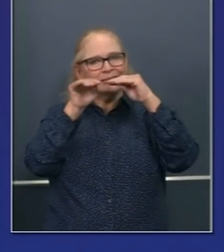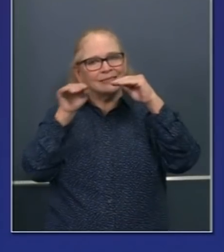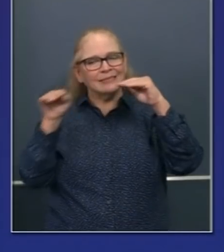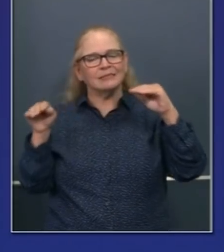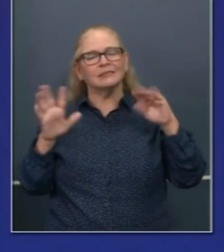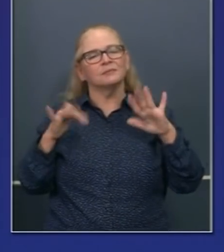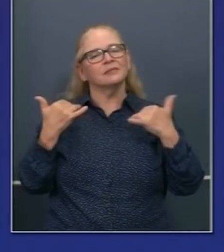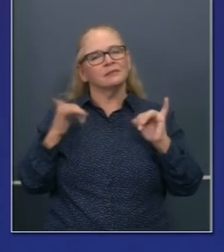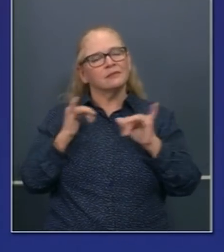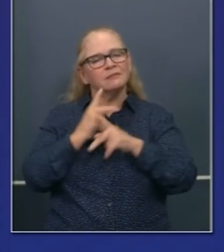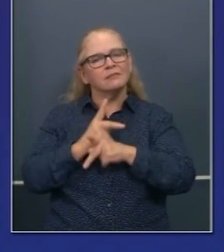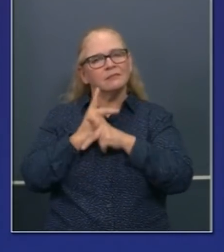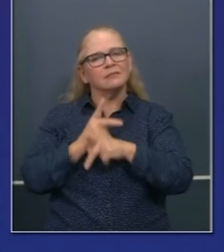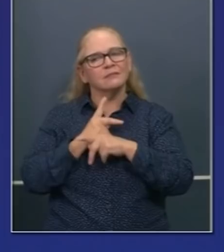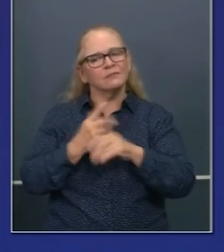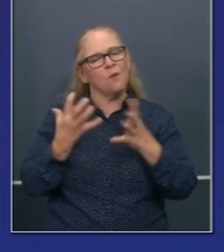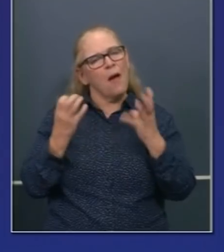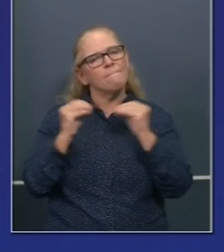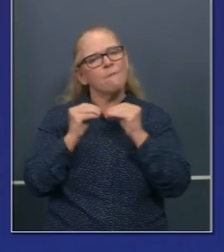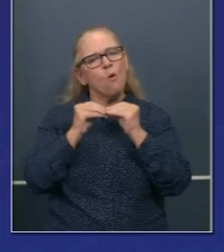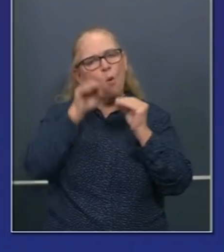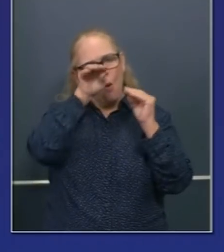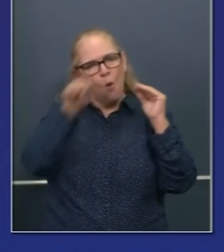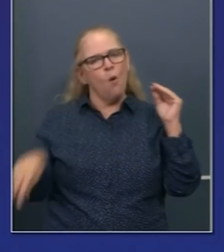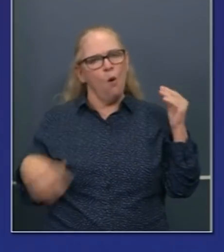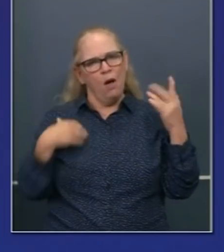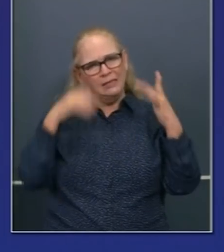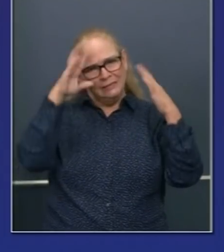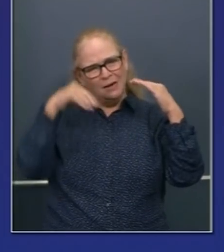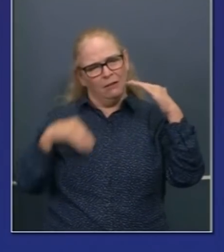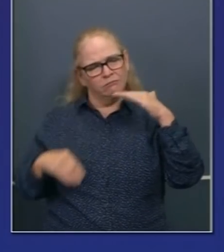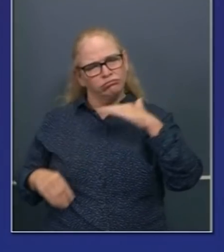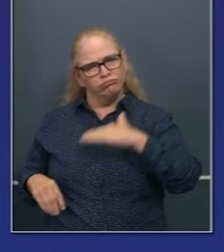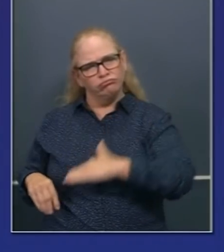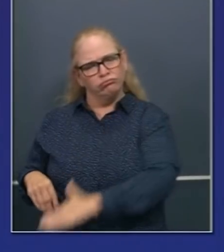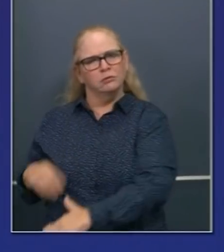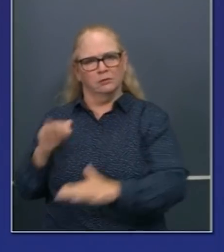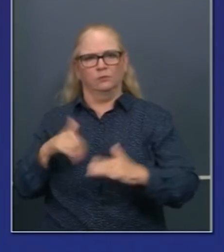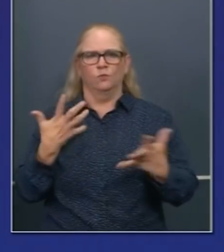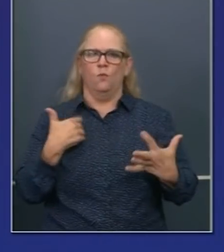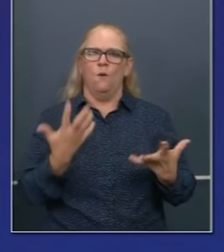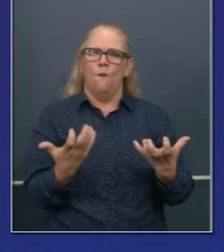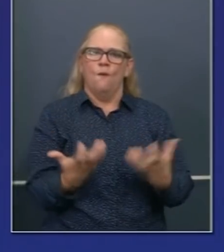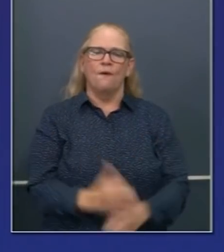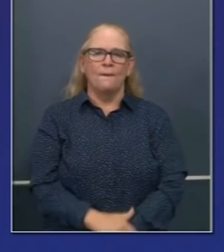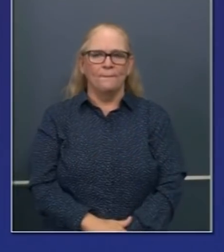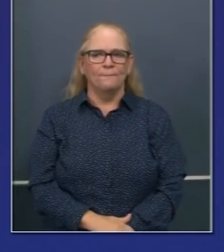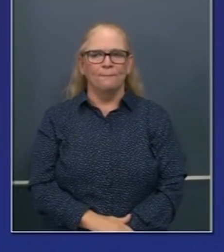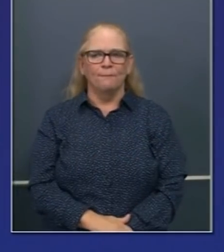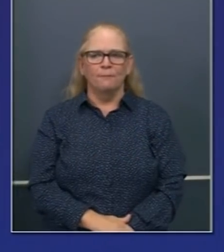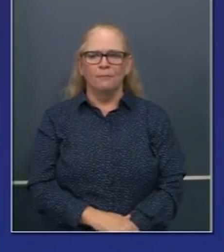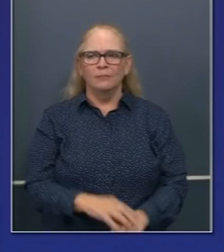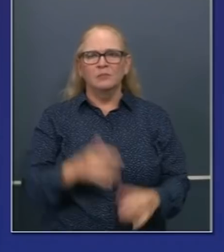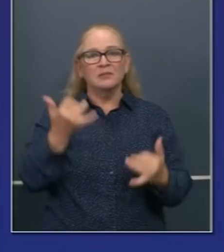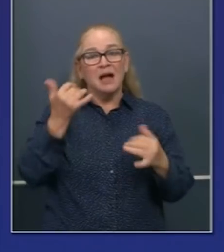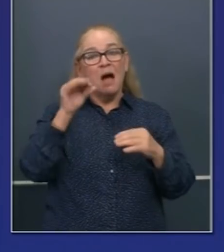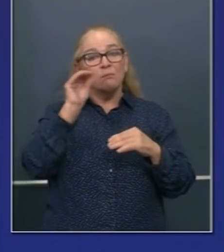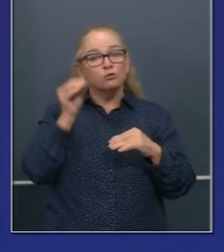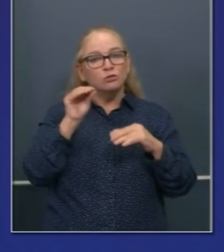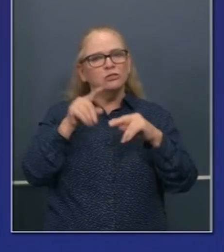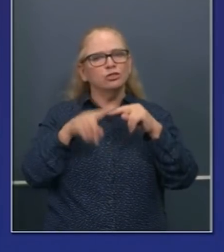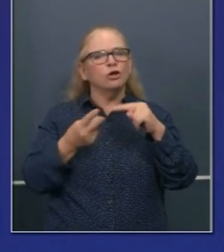to decrease, over 19%, I think 19.3, 19.4% decrease in the last 14